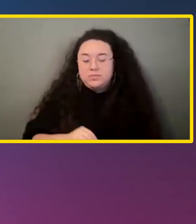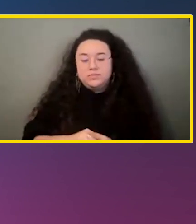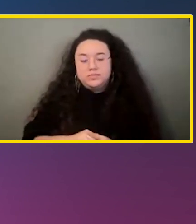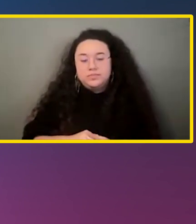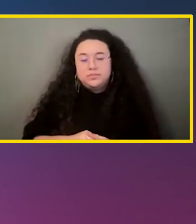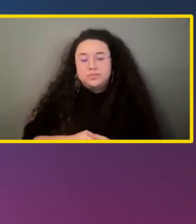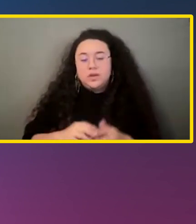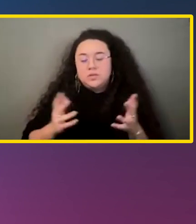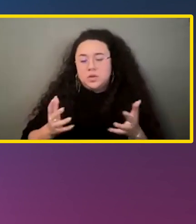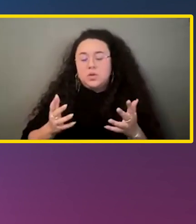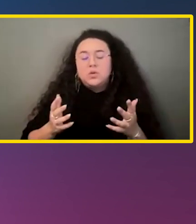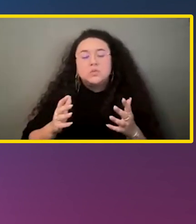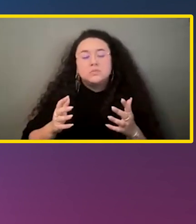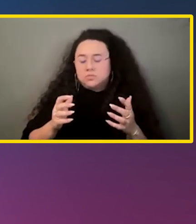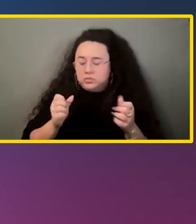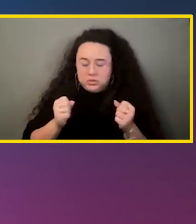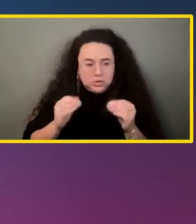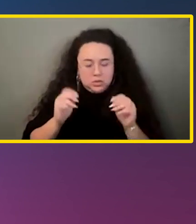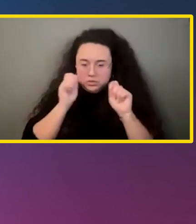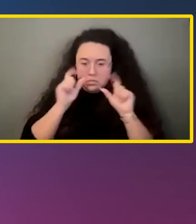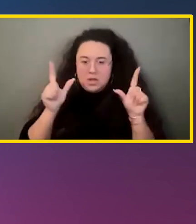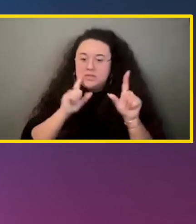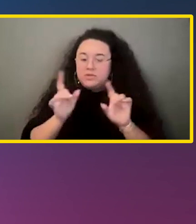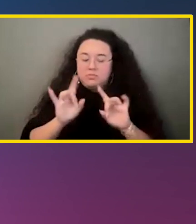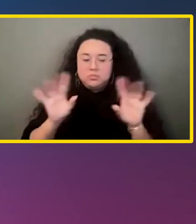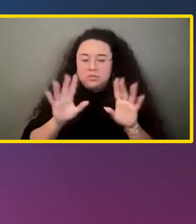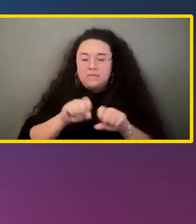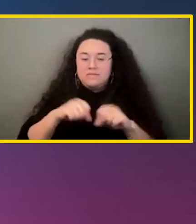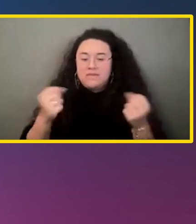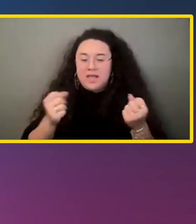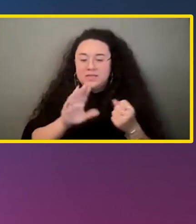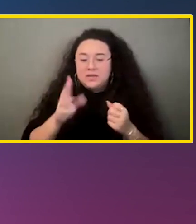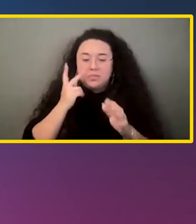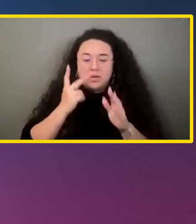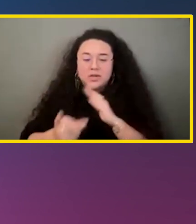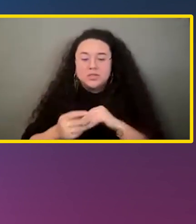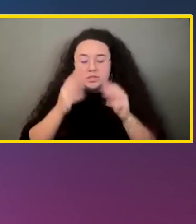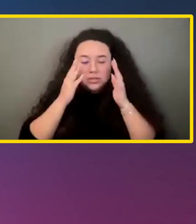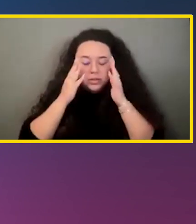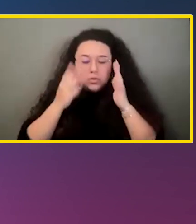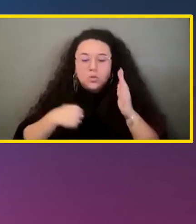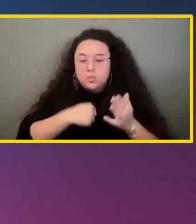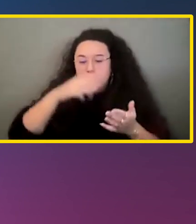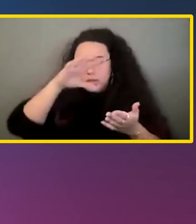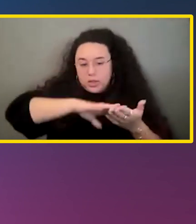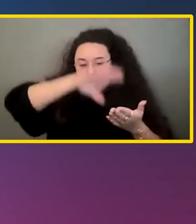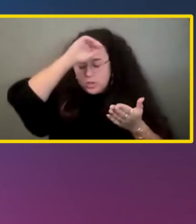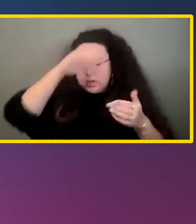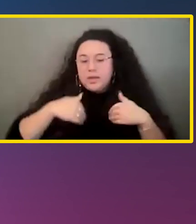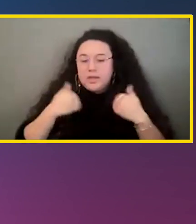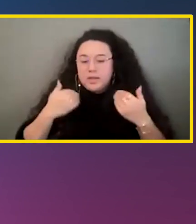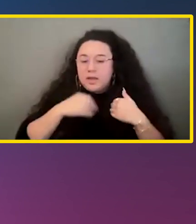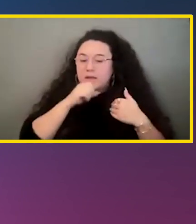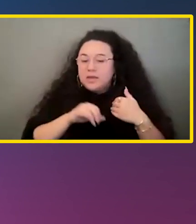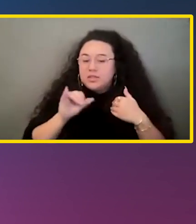so surprised if it violates their prediction. So we learn at a very young age these things, and it